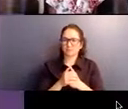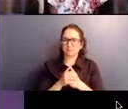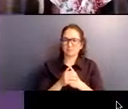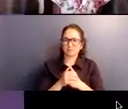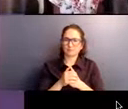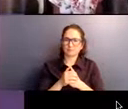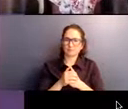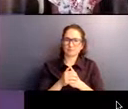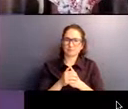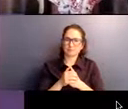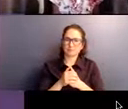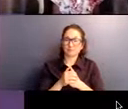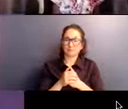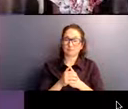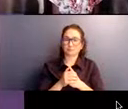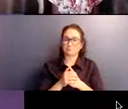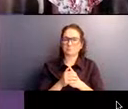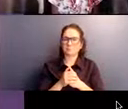In our next slide,